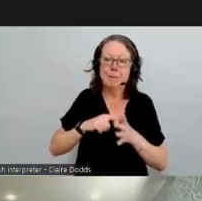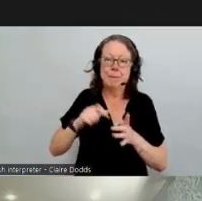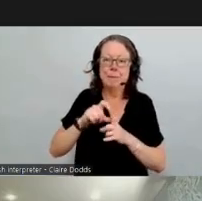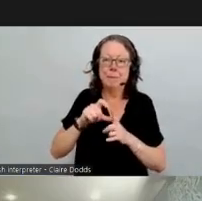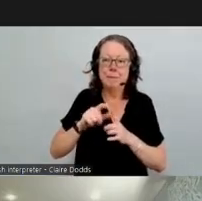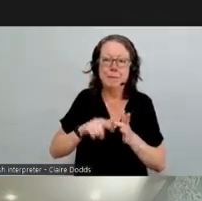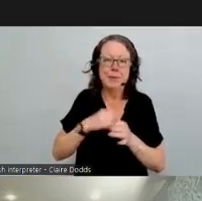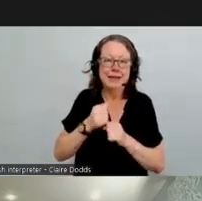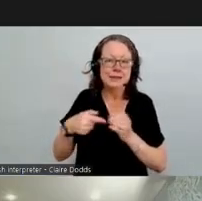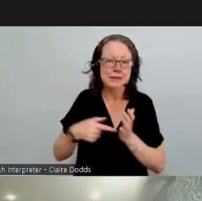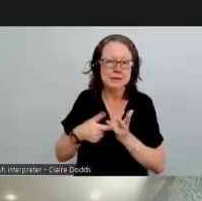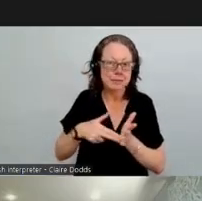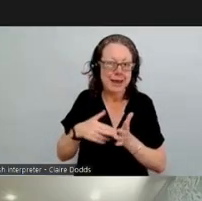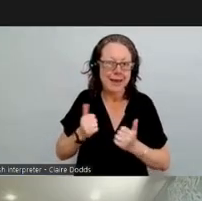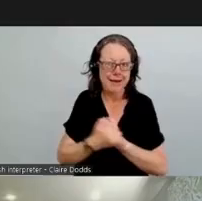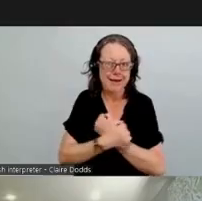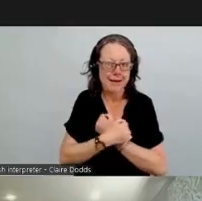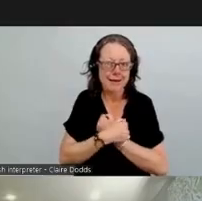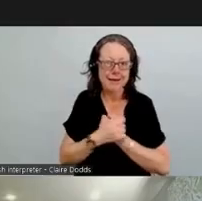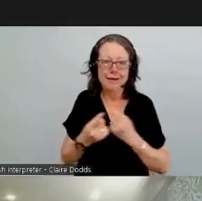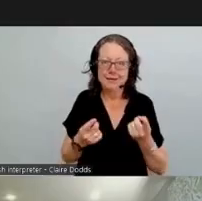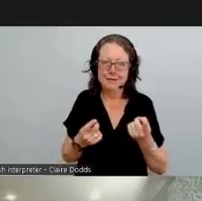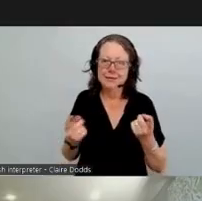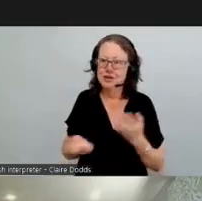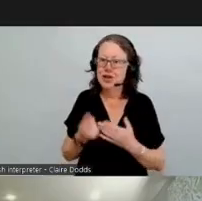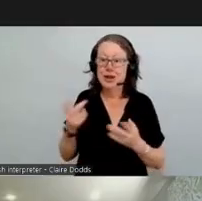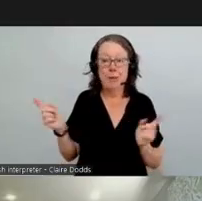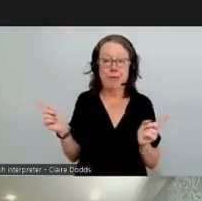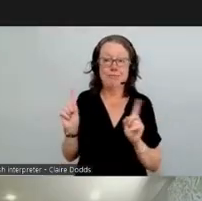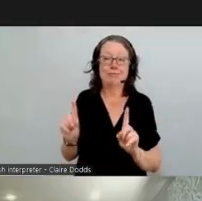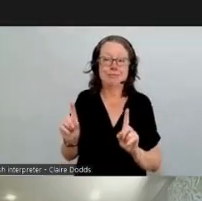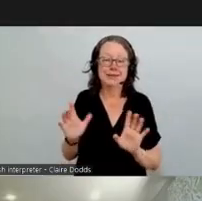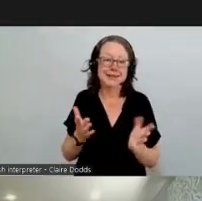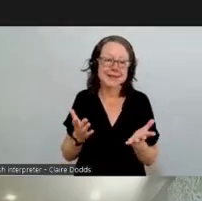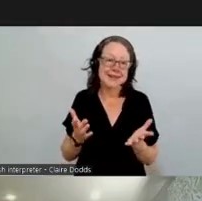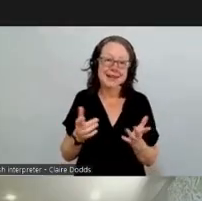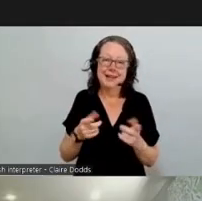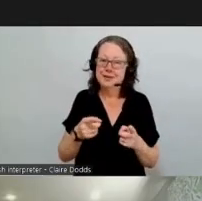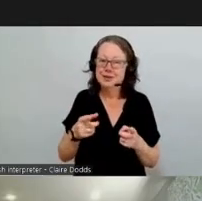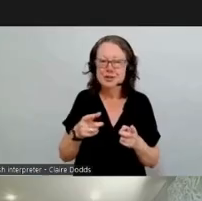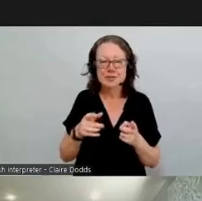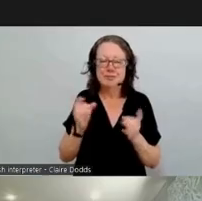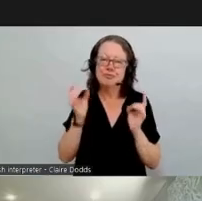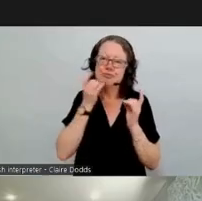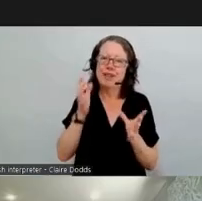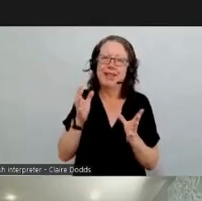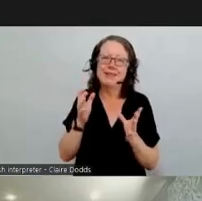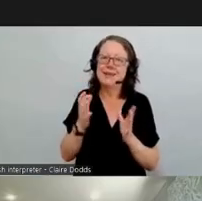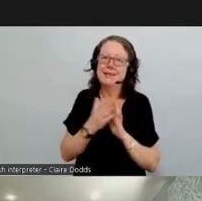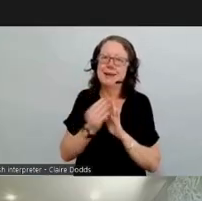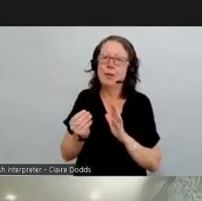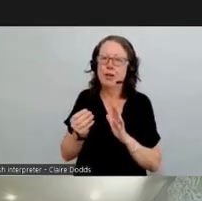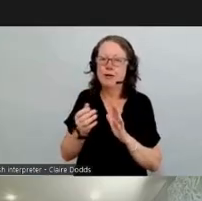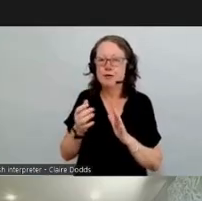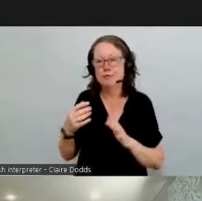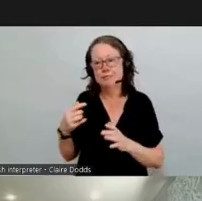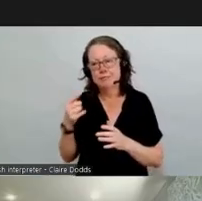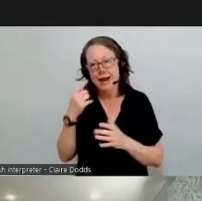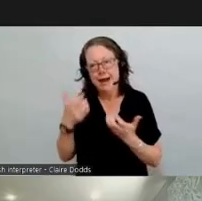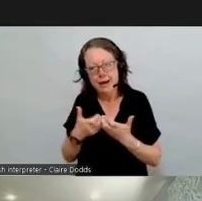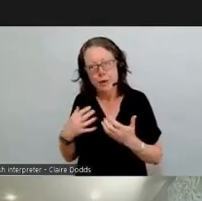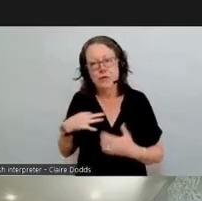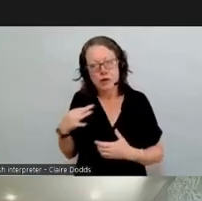moment to showcase how volunteers are driving reading activities all around the UK and encourage more sign-ups, and also have a slice of